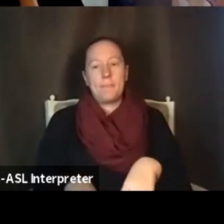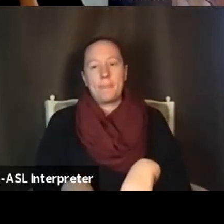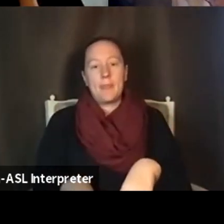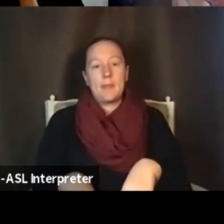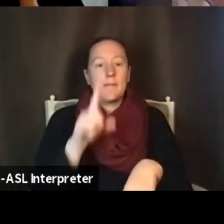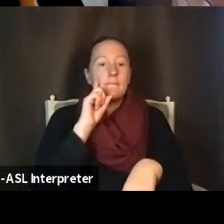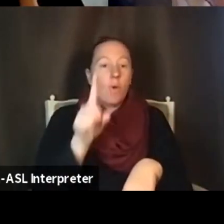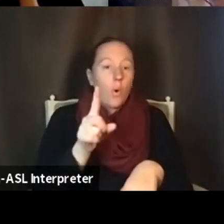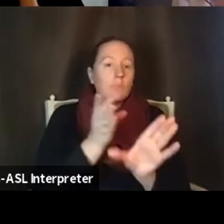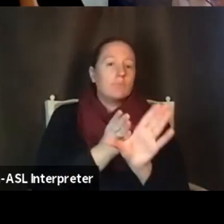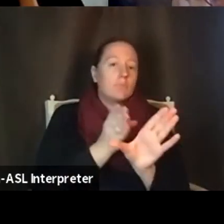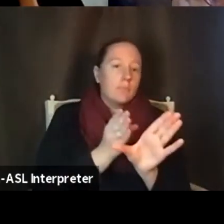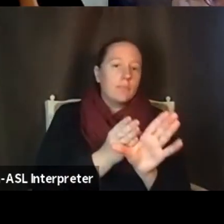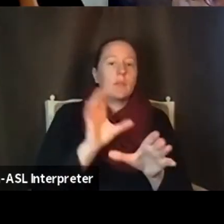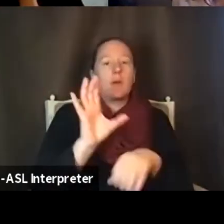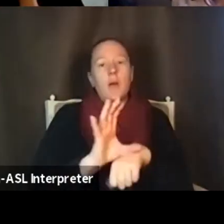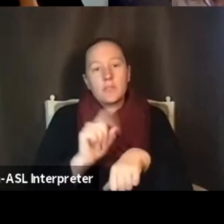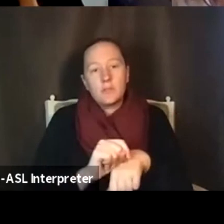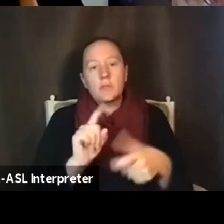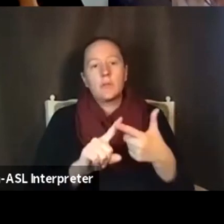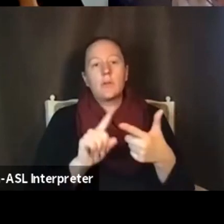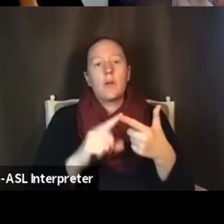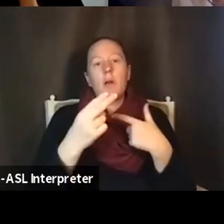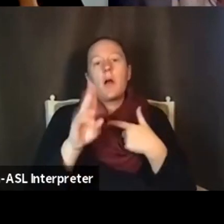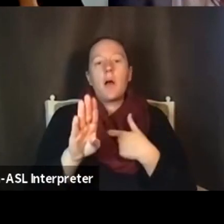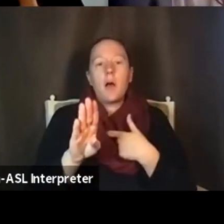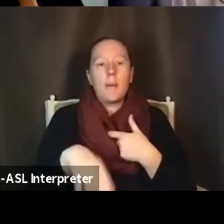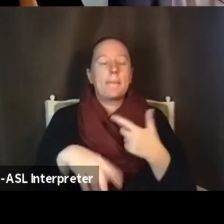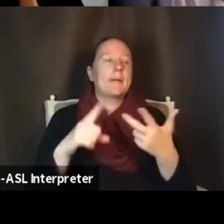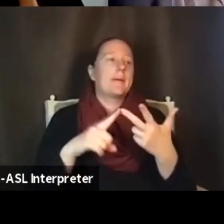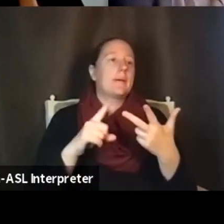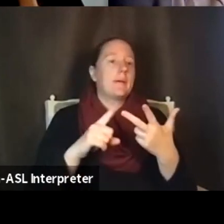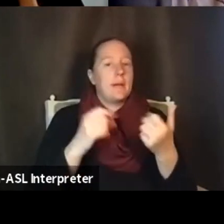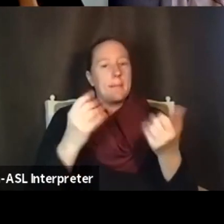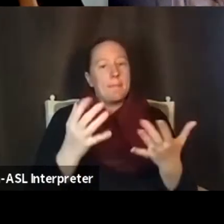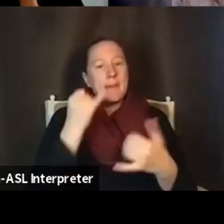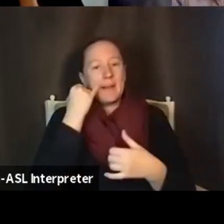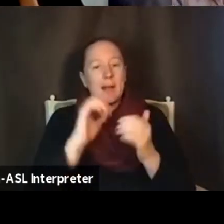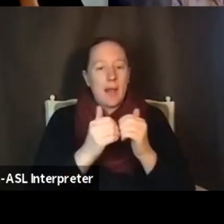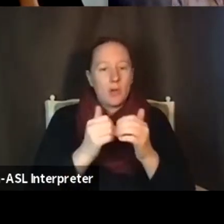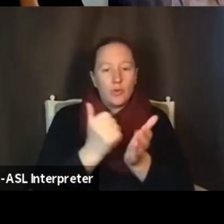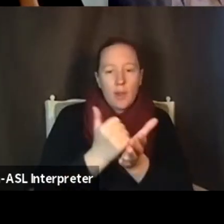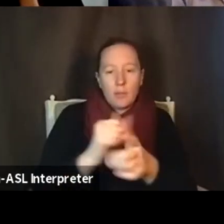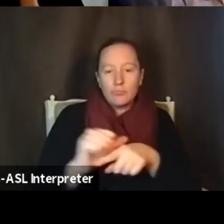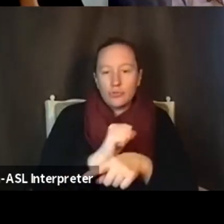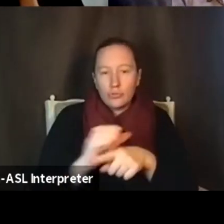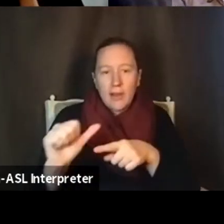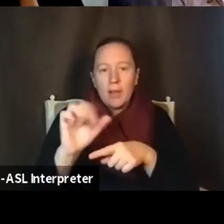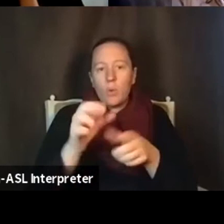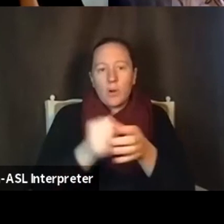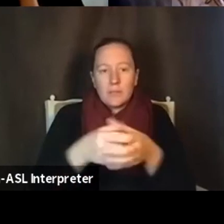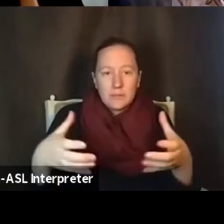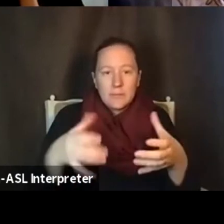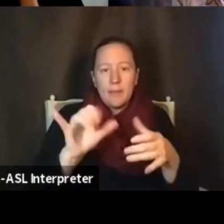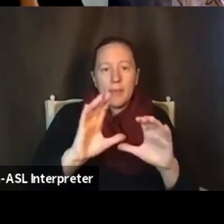psychiatric consultation, in terms of psychiatric hubs, a number of ideas about how to help train and expand that. I will say that